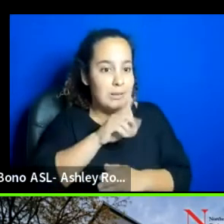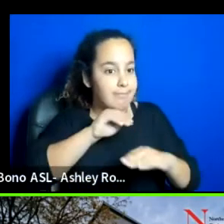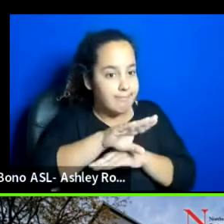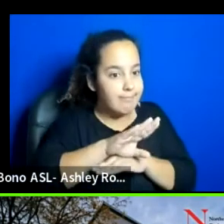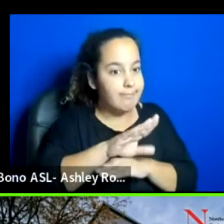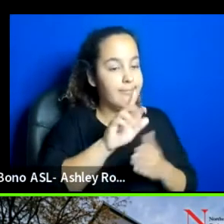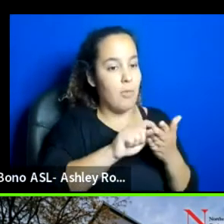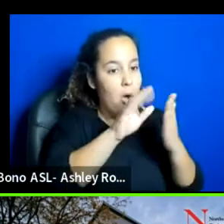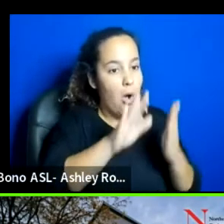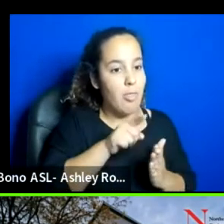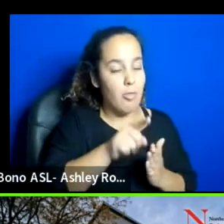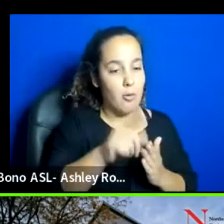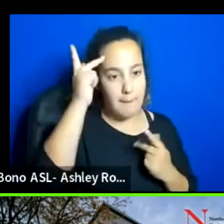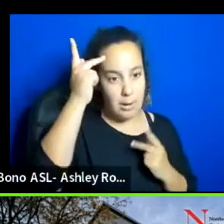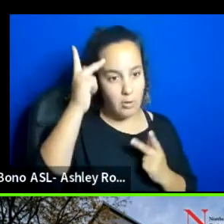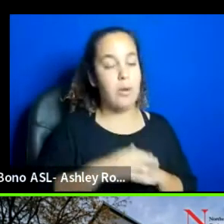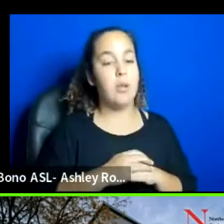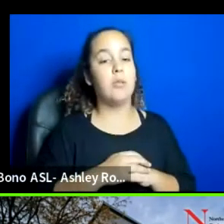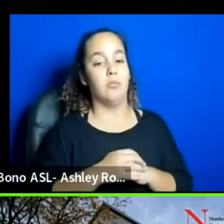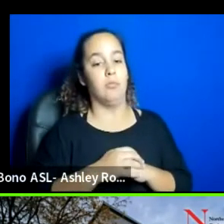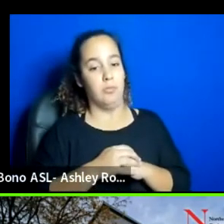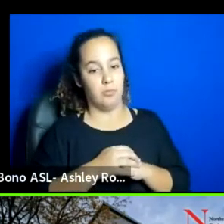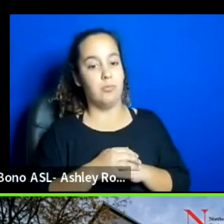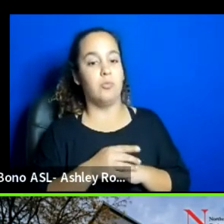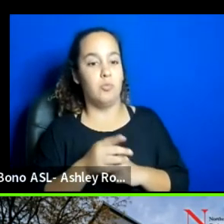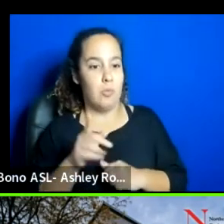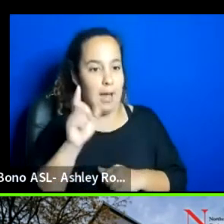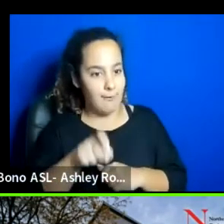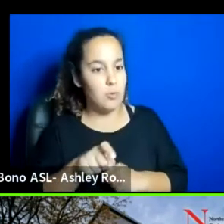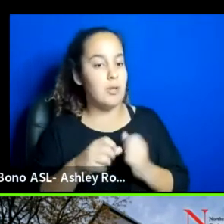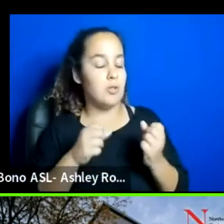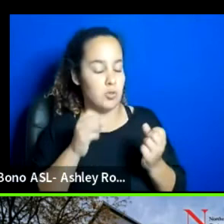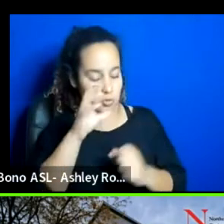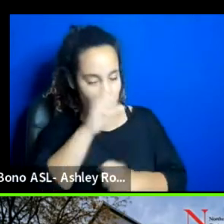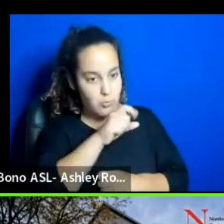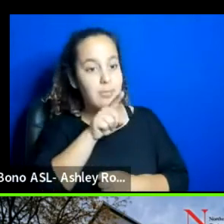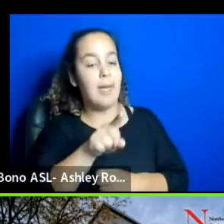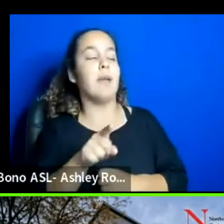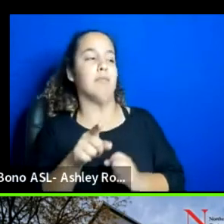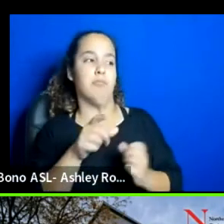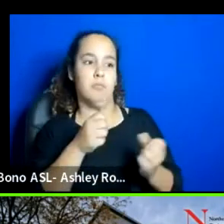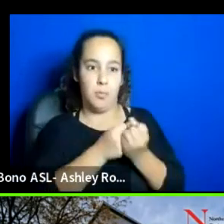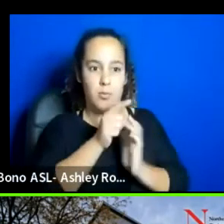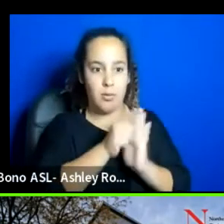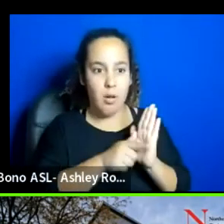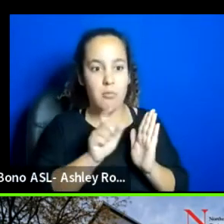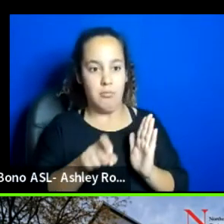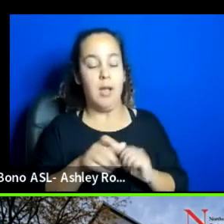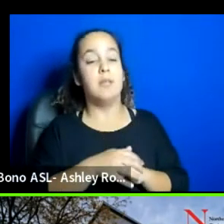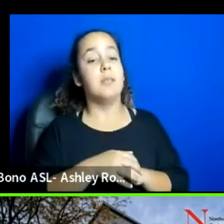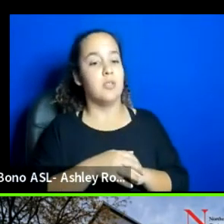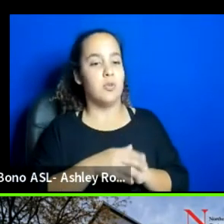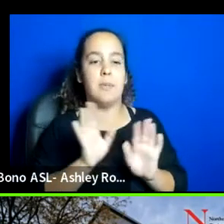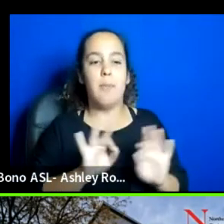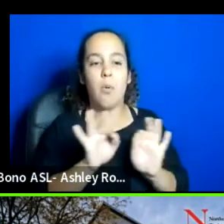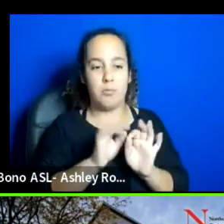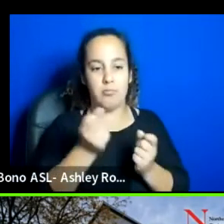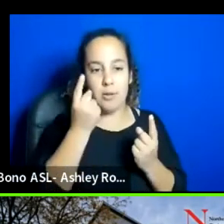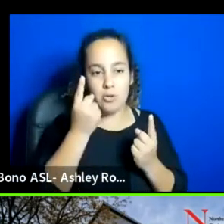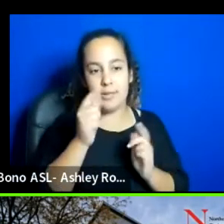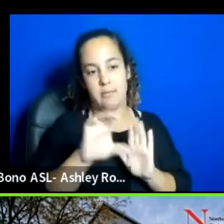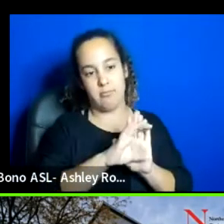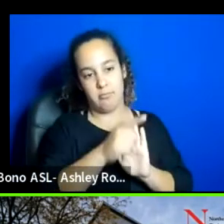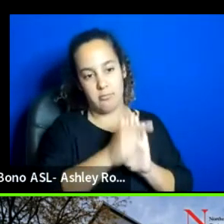identify one, that entity is assumed and supported by the law. Public performance rights, dramatization rights are consequential. But in other